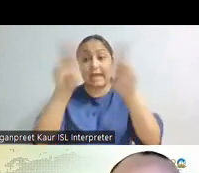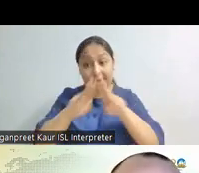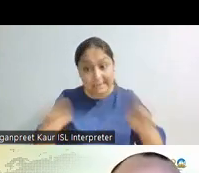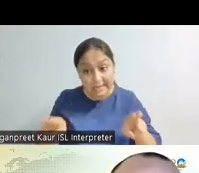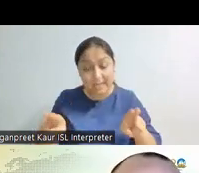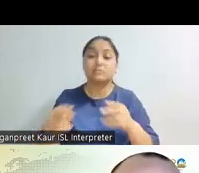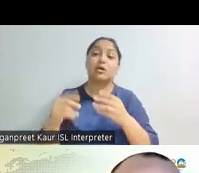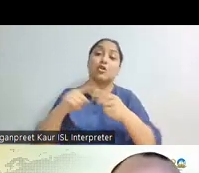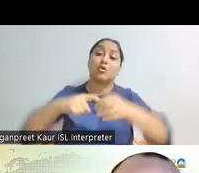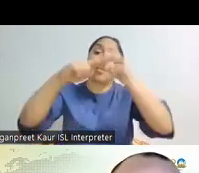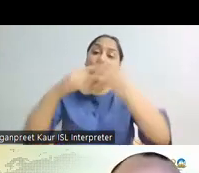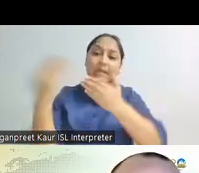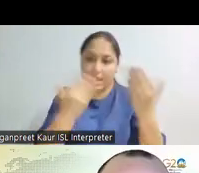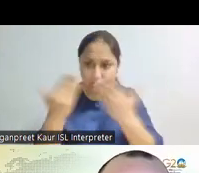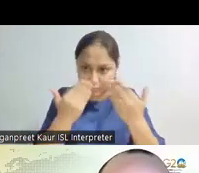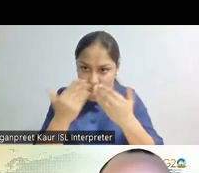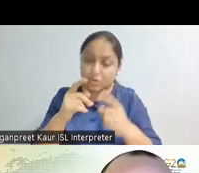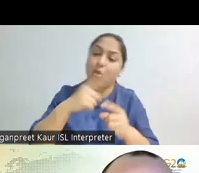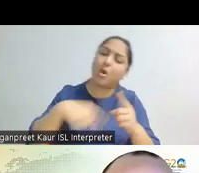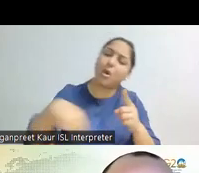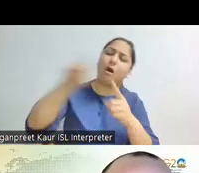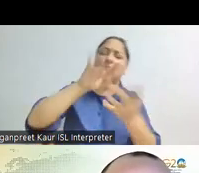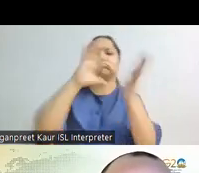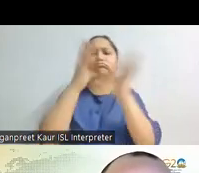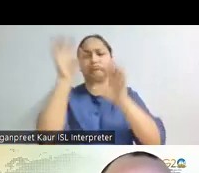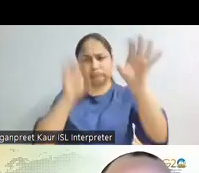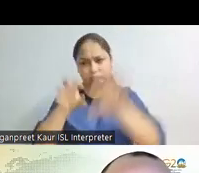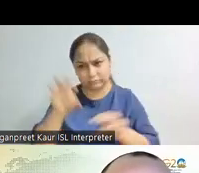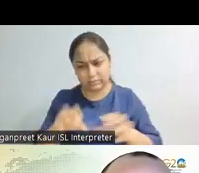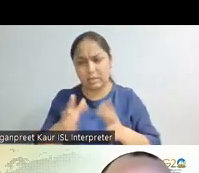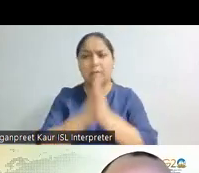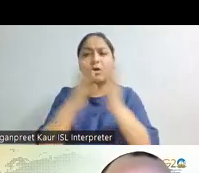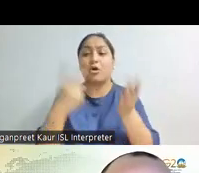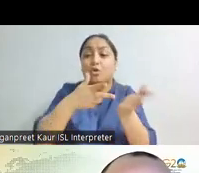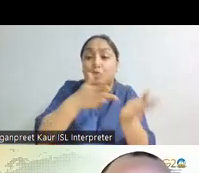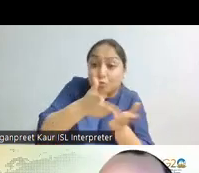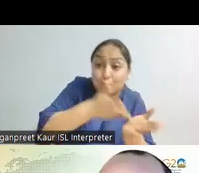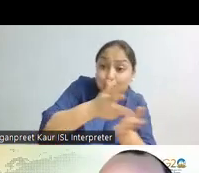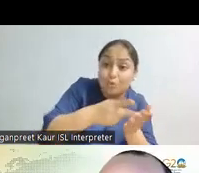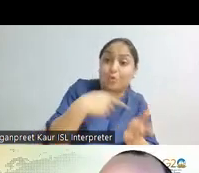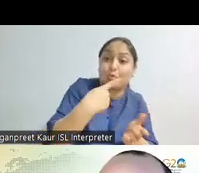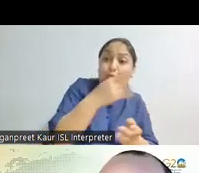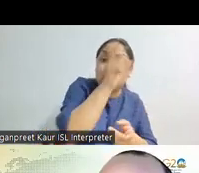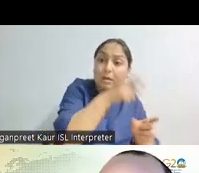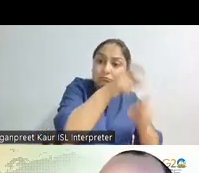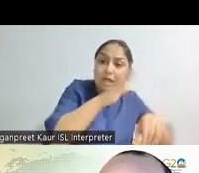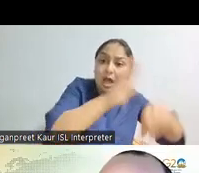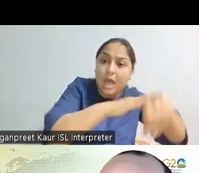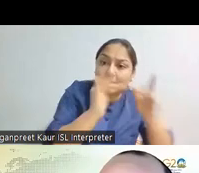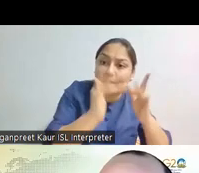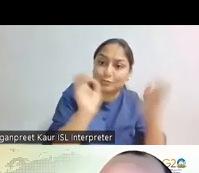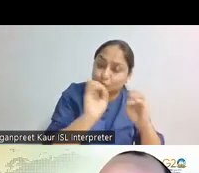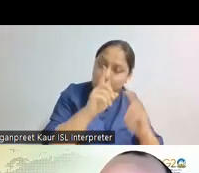to all corners of a country, especially rural communities who are otherwise isolated. Secondly, to invest